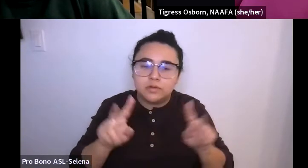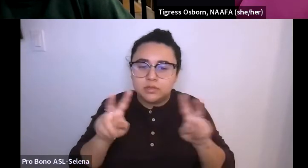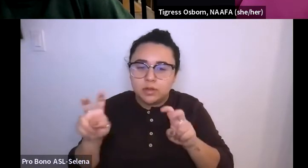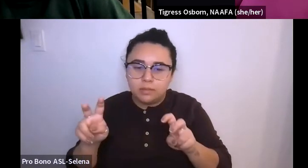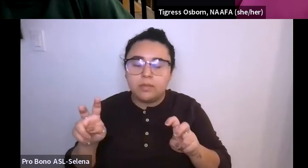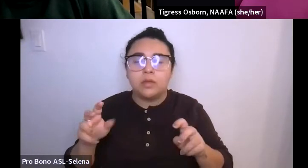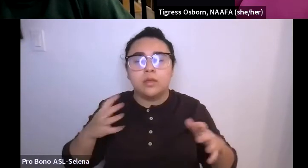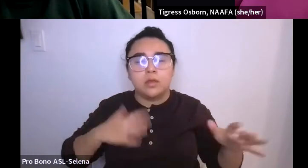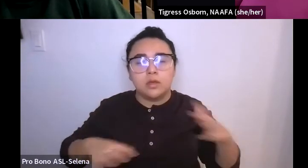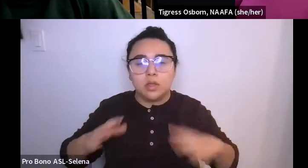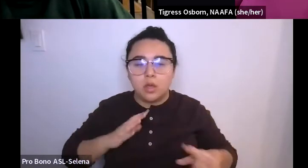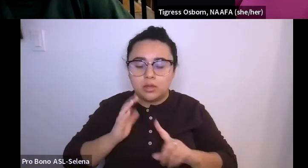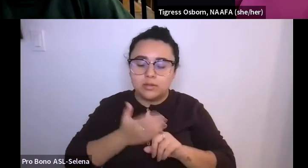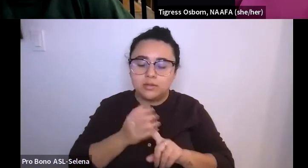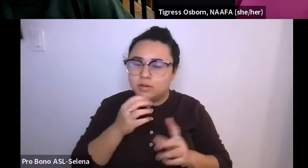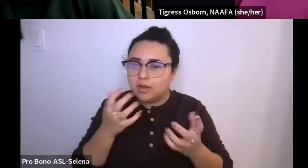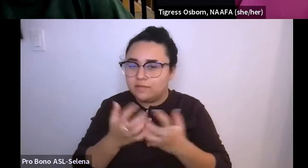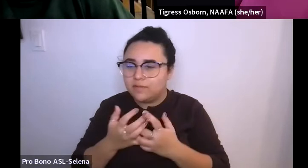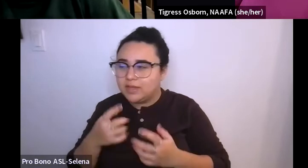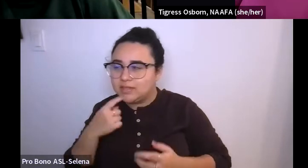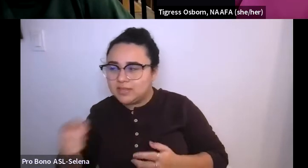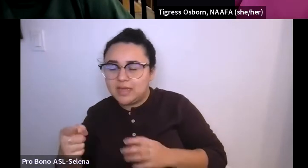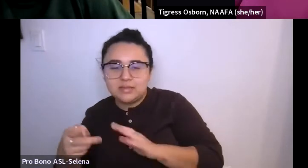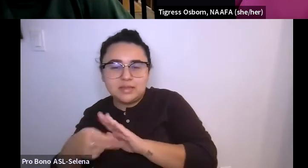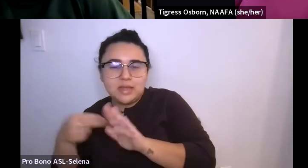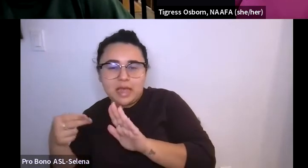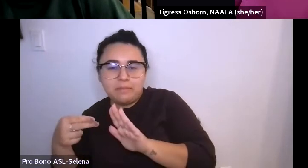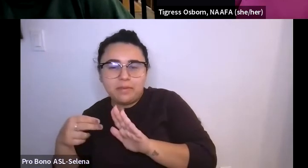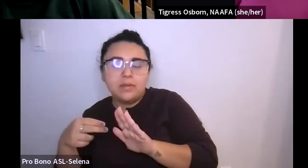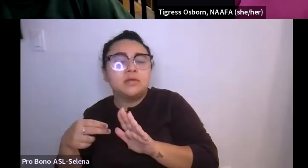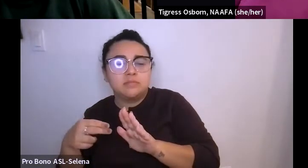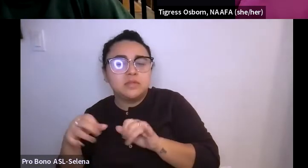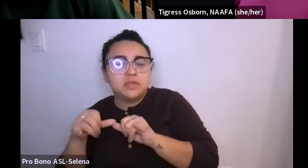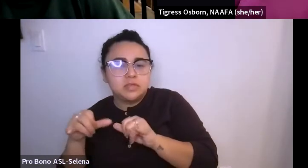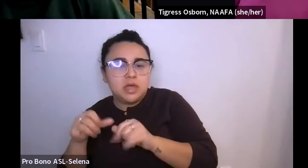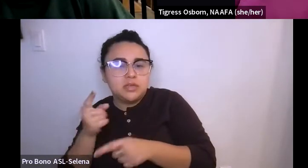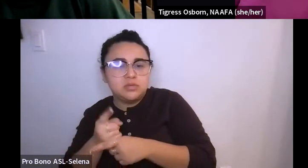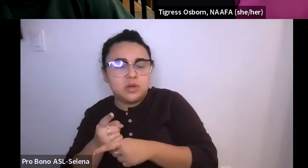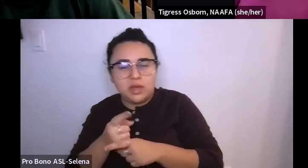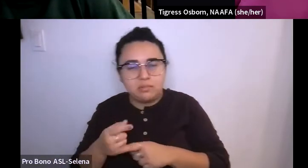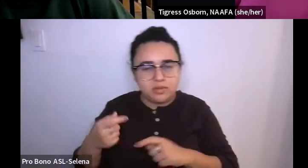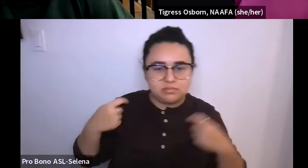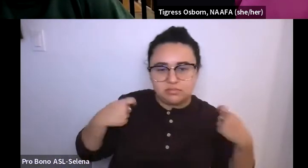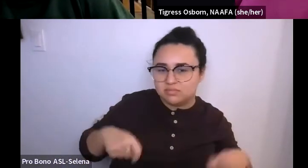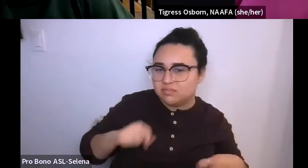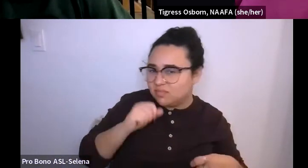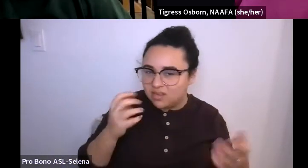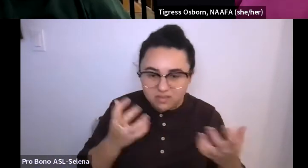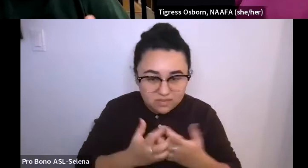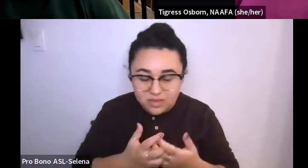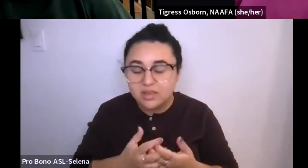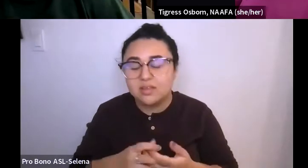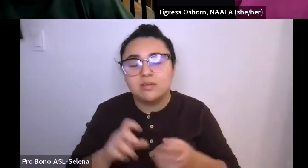that doesn't fit, even though it says on the label that it's a big enough size, or, you know, you can joke about, you can,